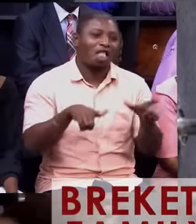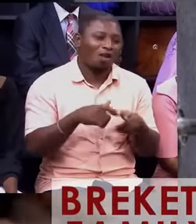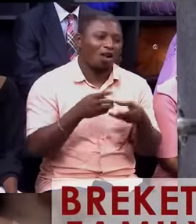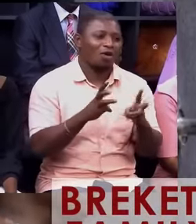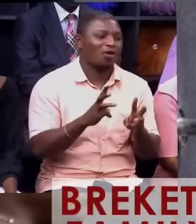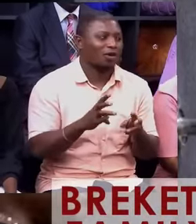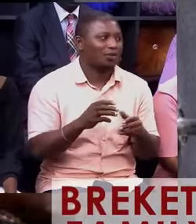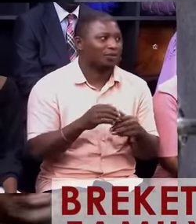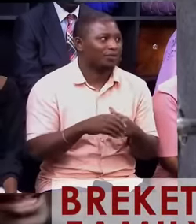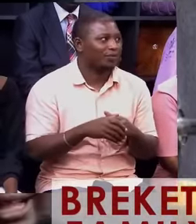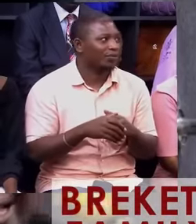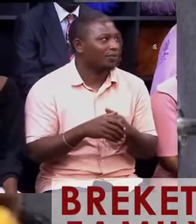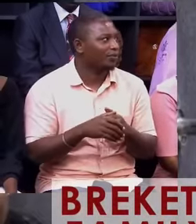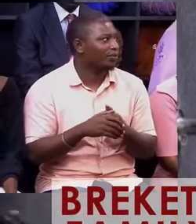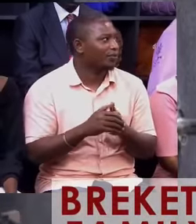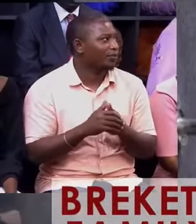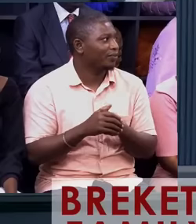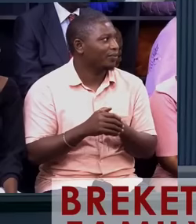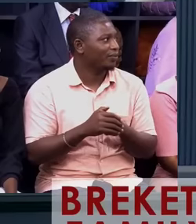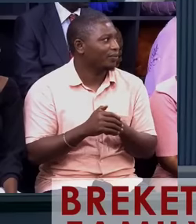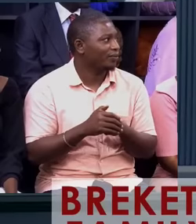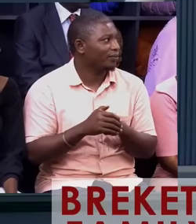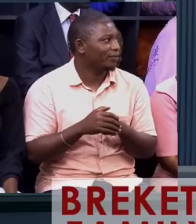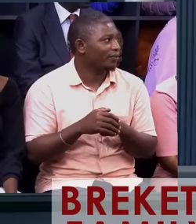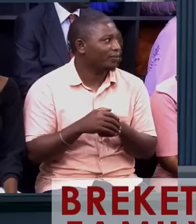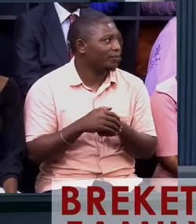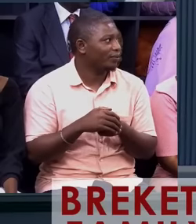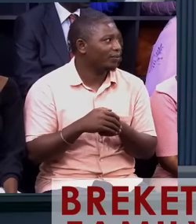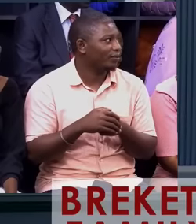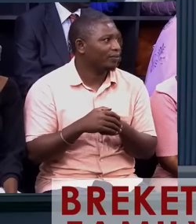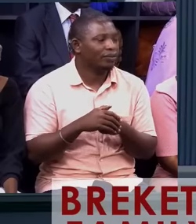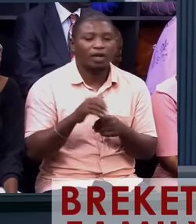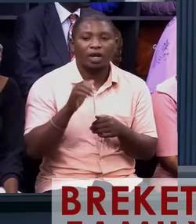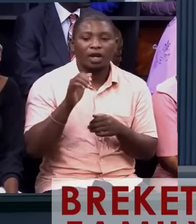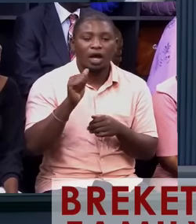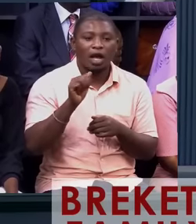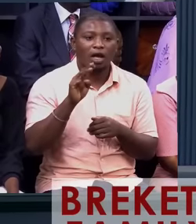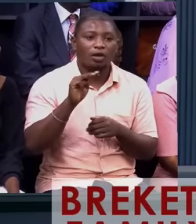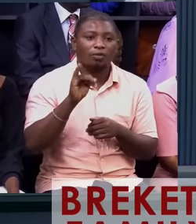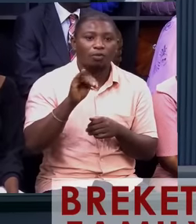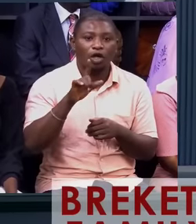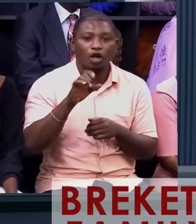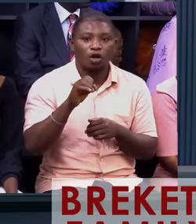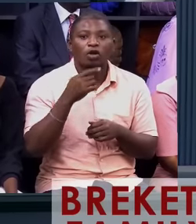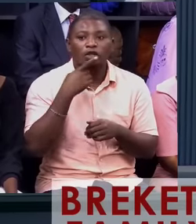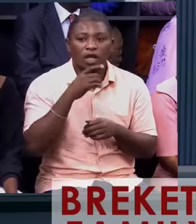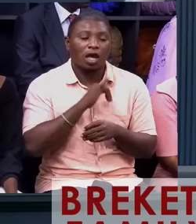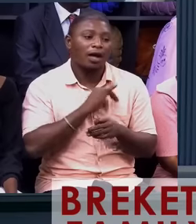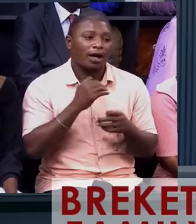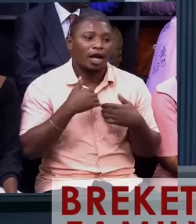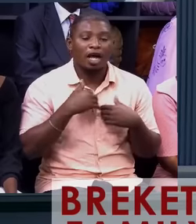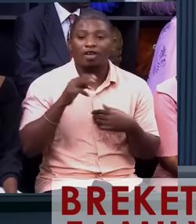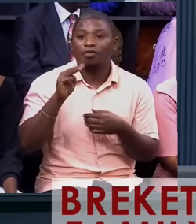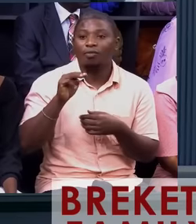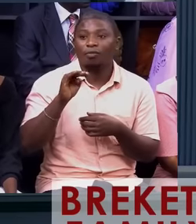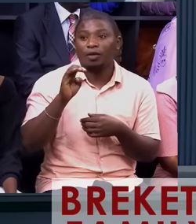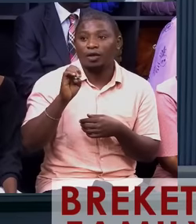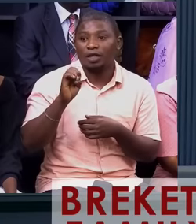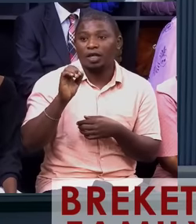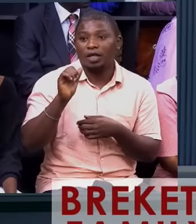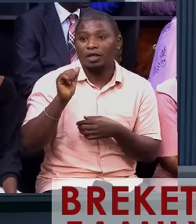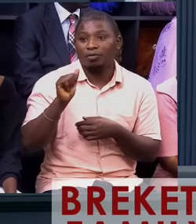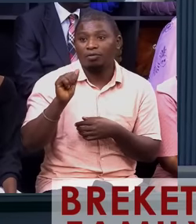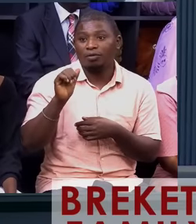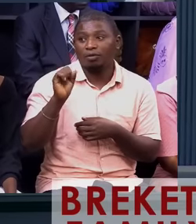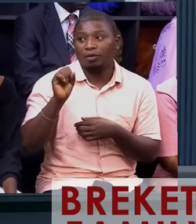them uh H Amy love he say I had mles and chicken pox even with